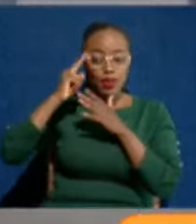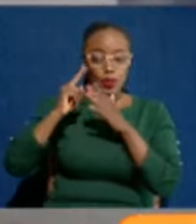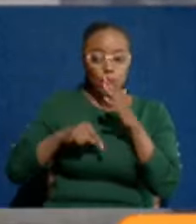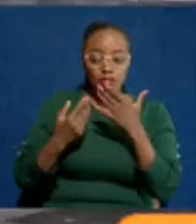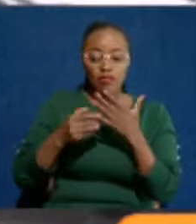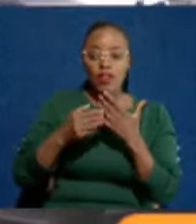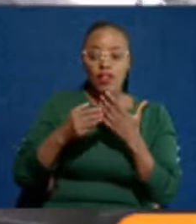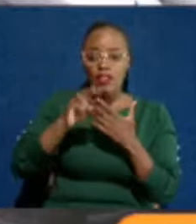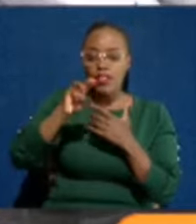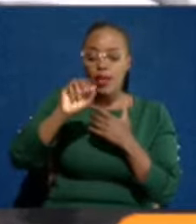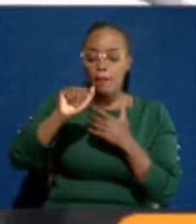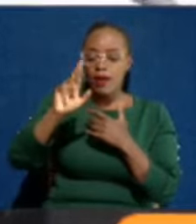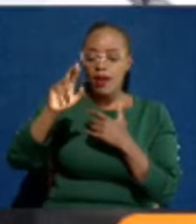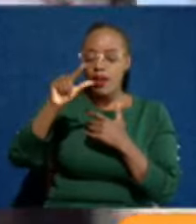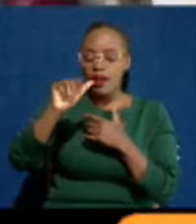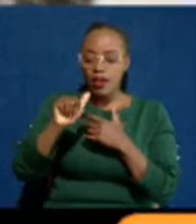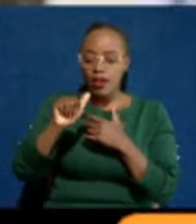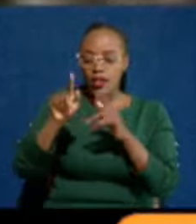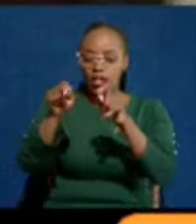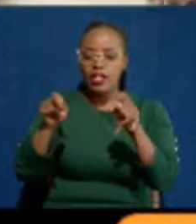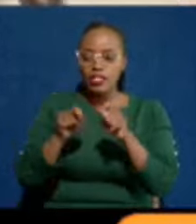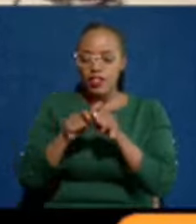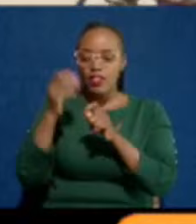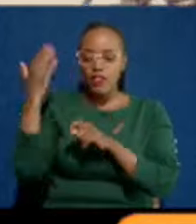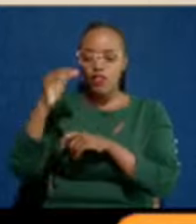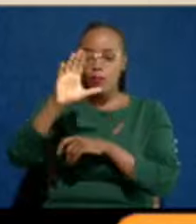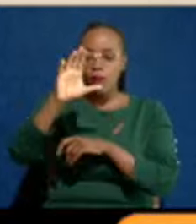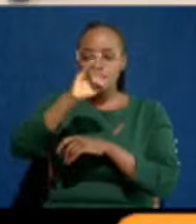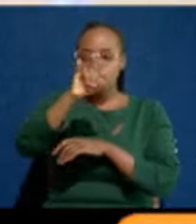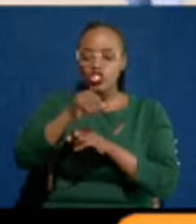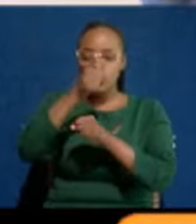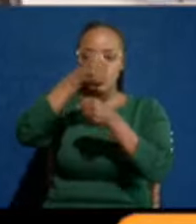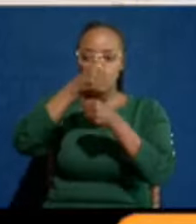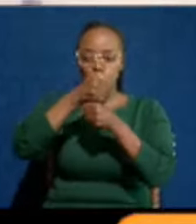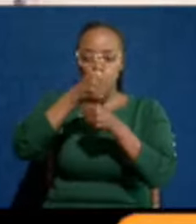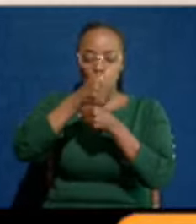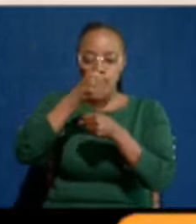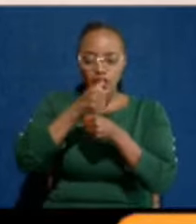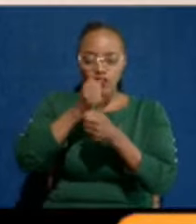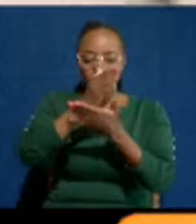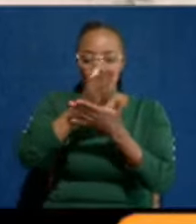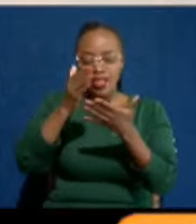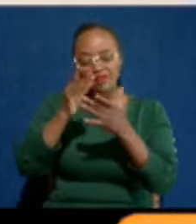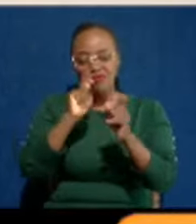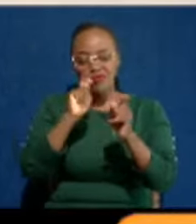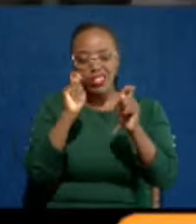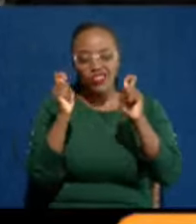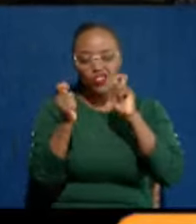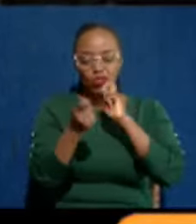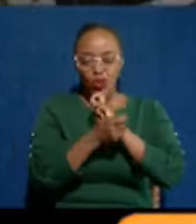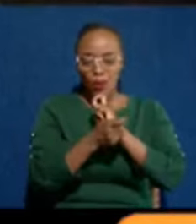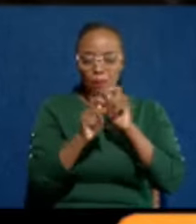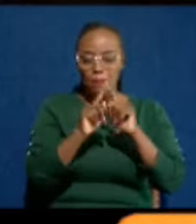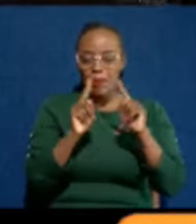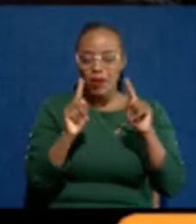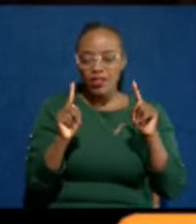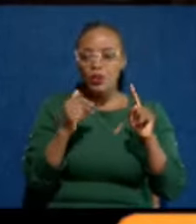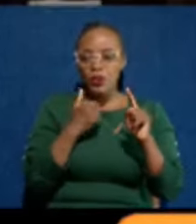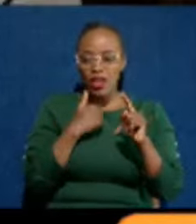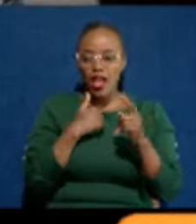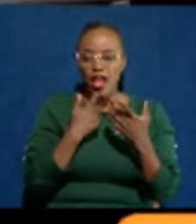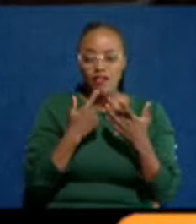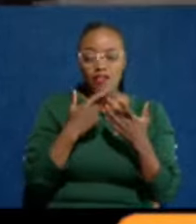team, the former Chief Justice Maraga, was working on some reforms. But we do have a